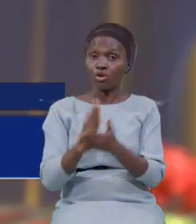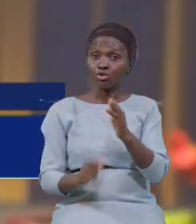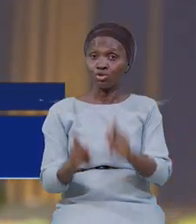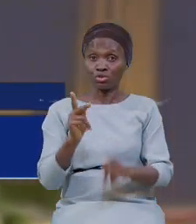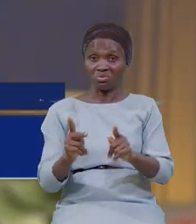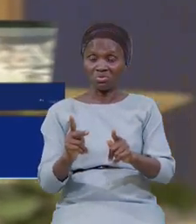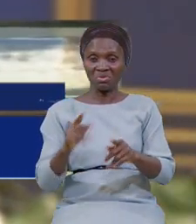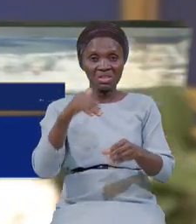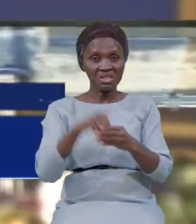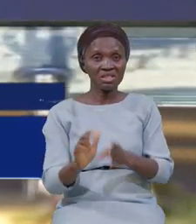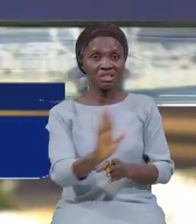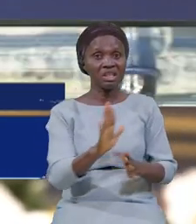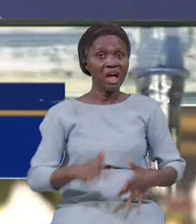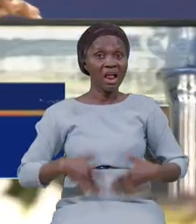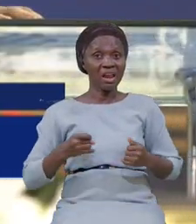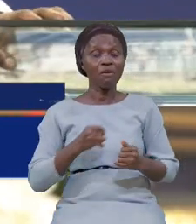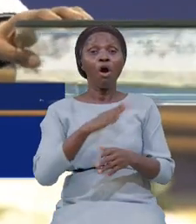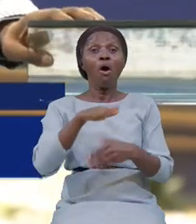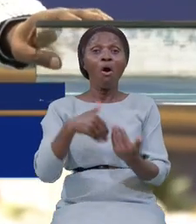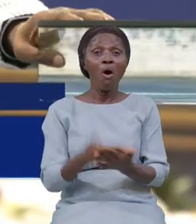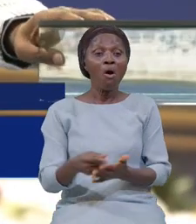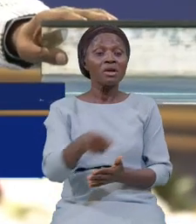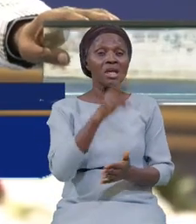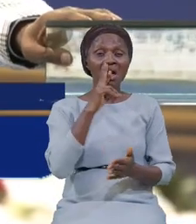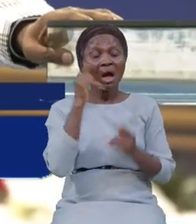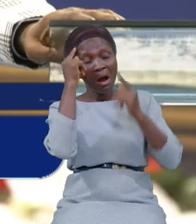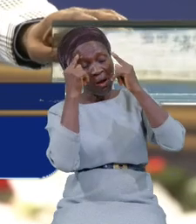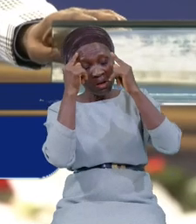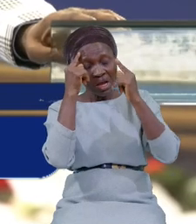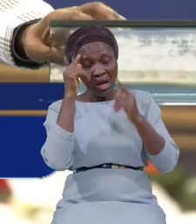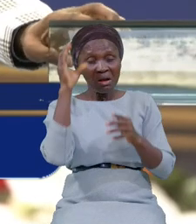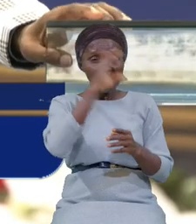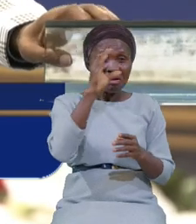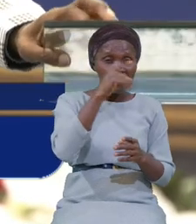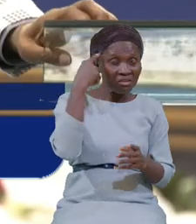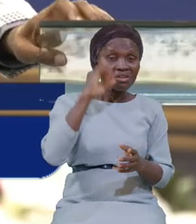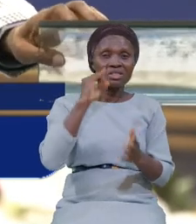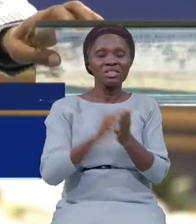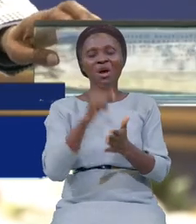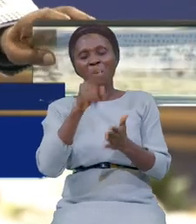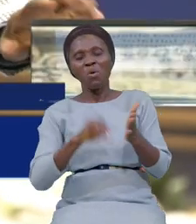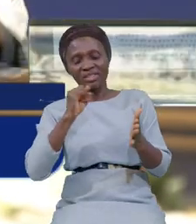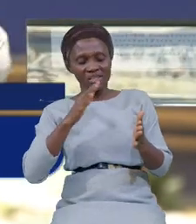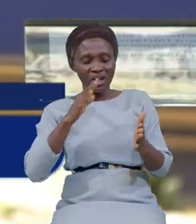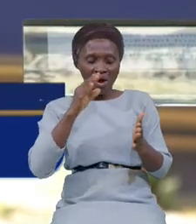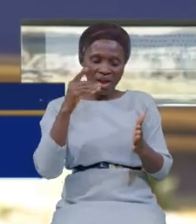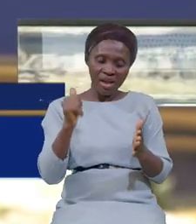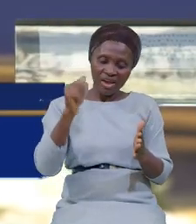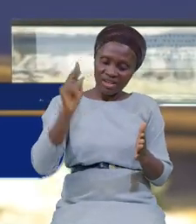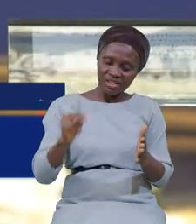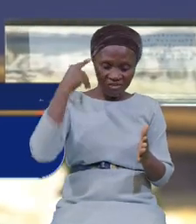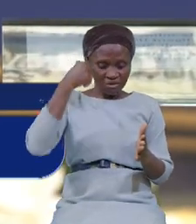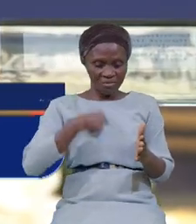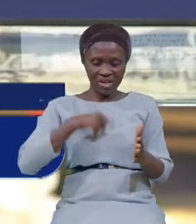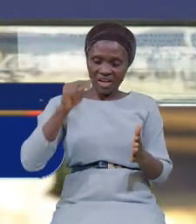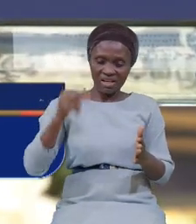through life. All they're looking for is, what is in need for me? If you're going to be a change